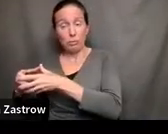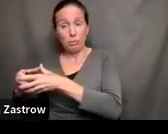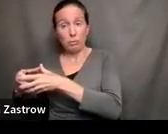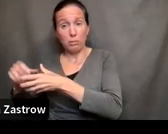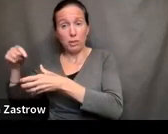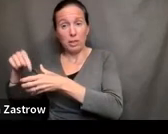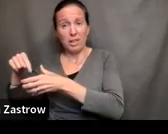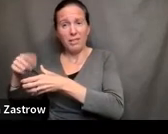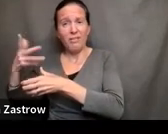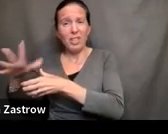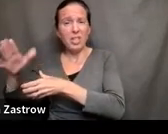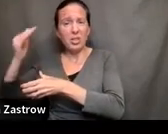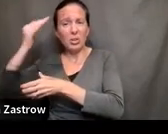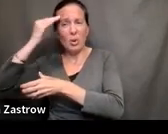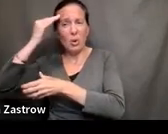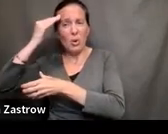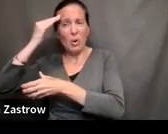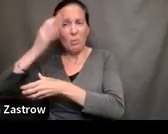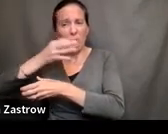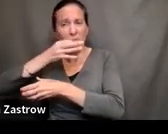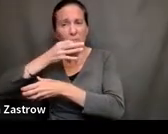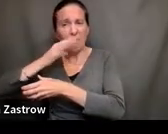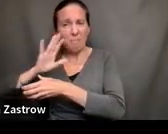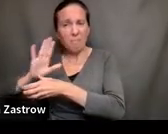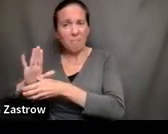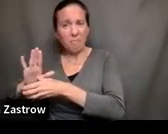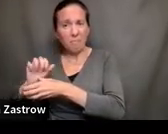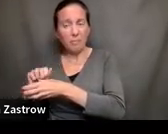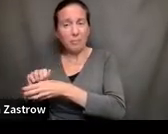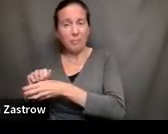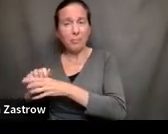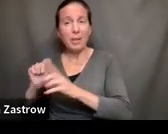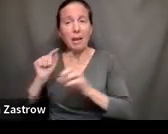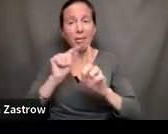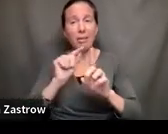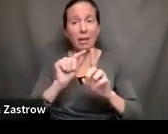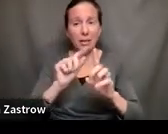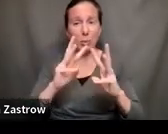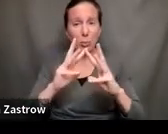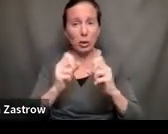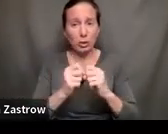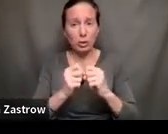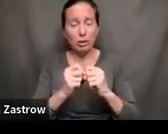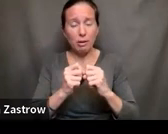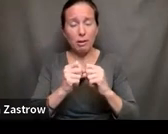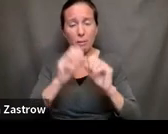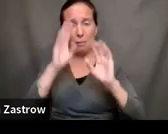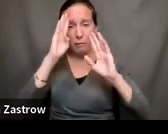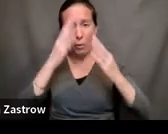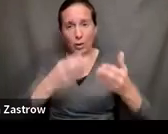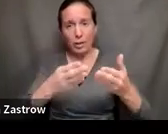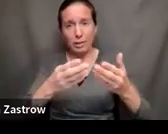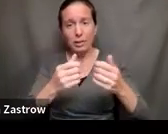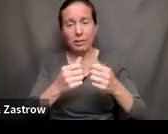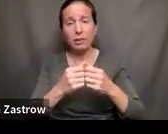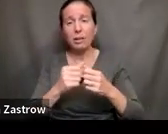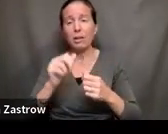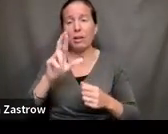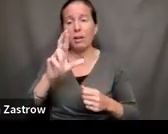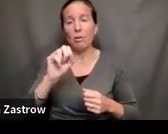classrooms, they already know this, and we're kind of trying to gear this to more resource